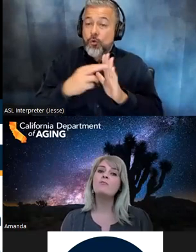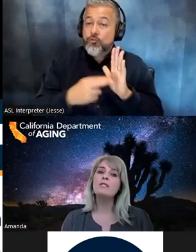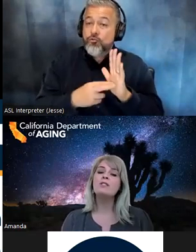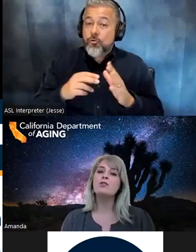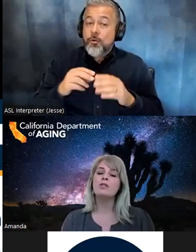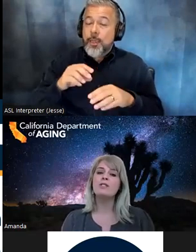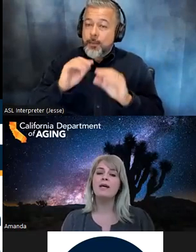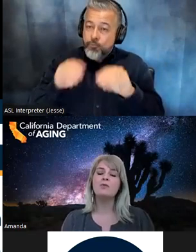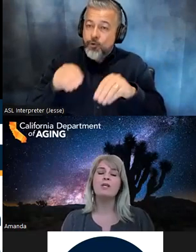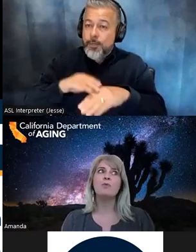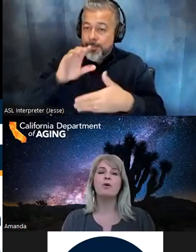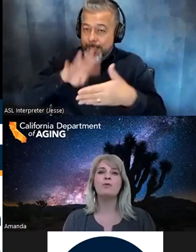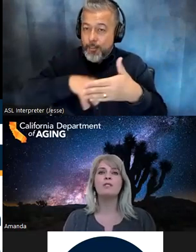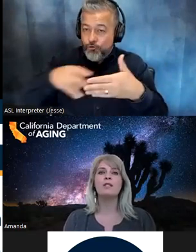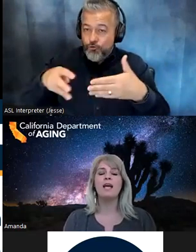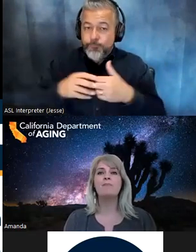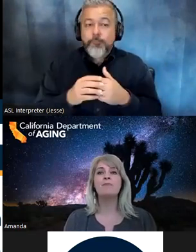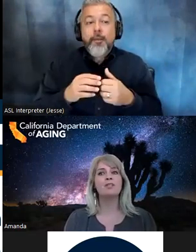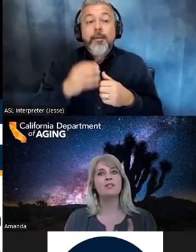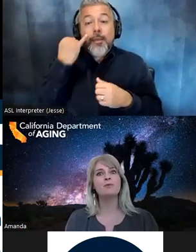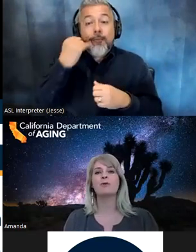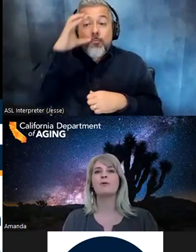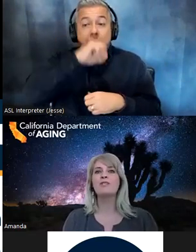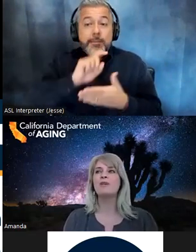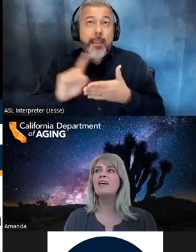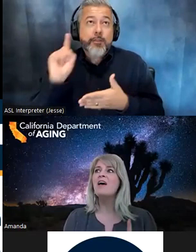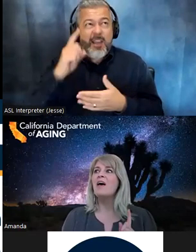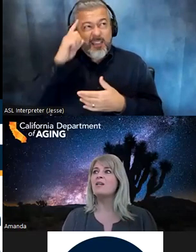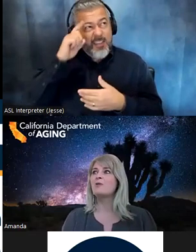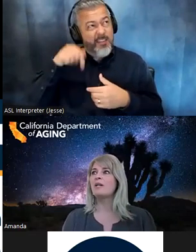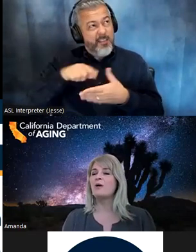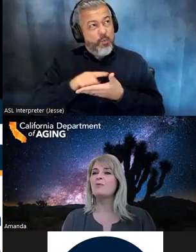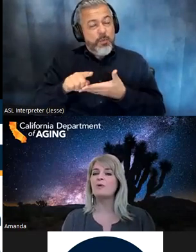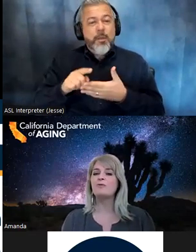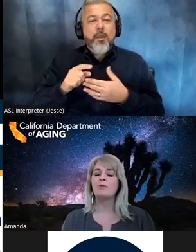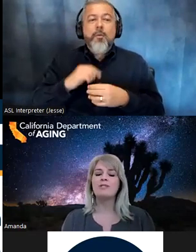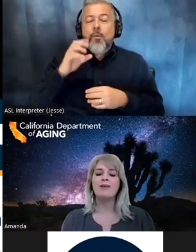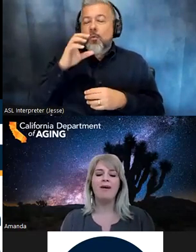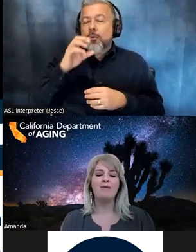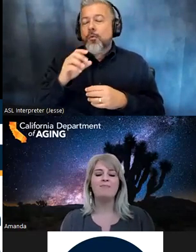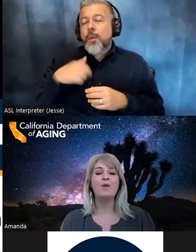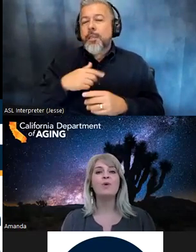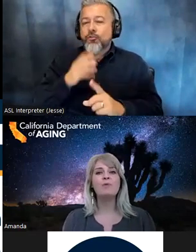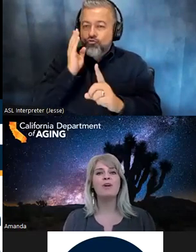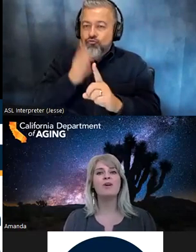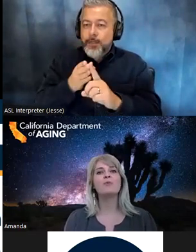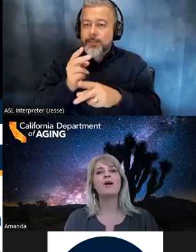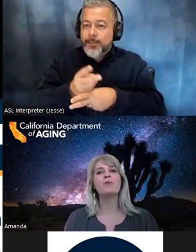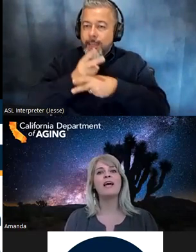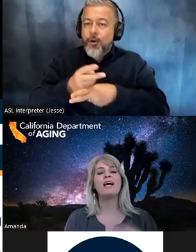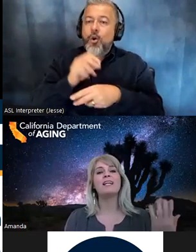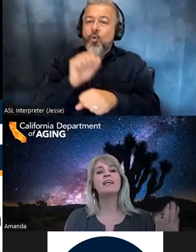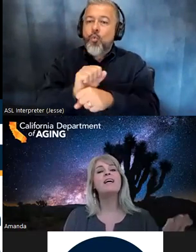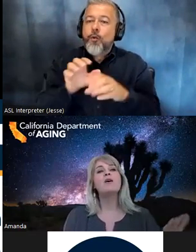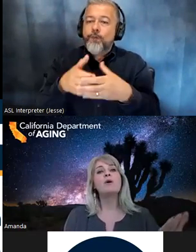if you missed just last week, we hosted actually I think it was earlier this week, a direct care workforce webinar where